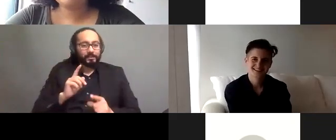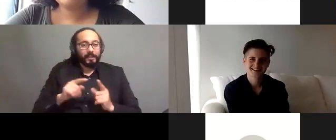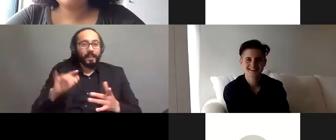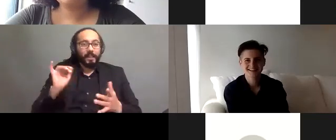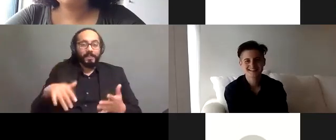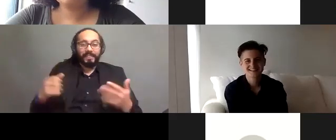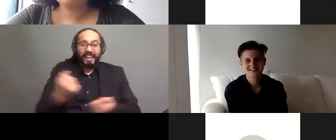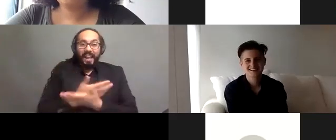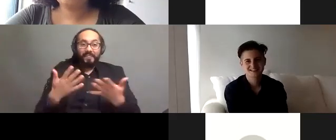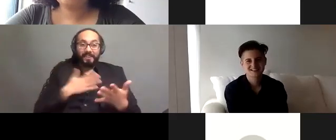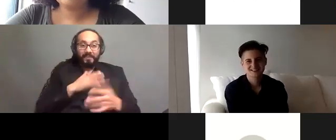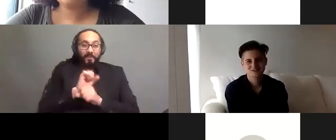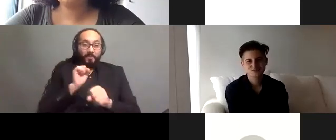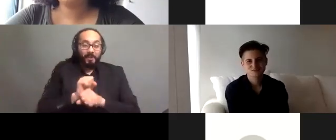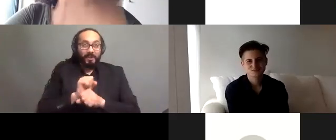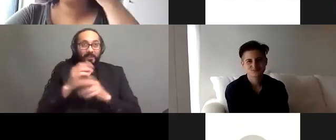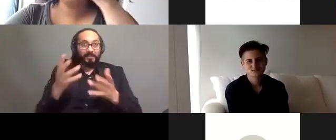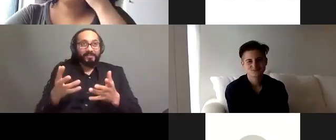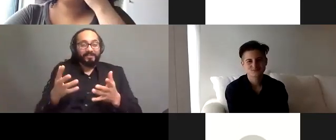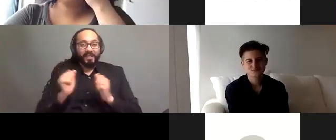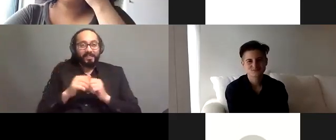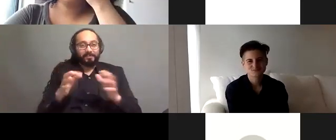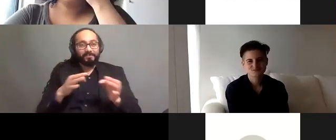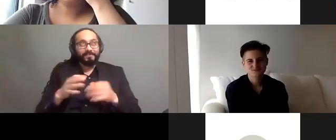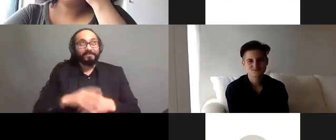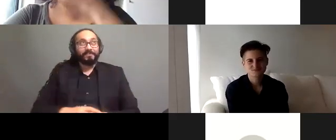about. I guess I'll start with